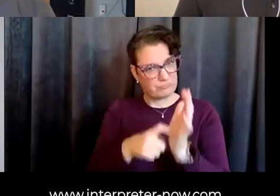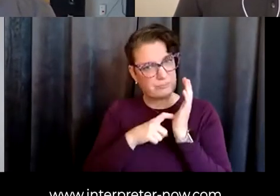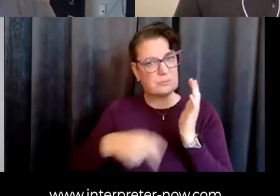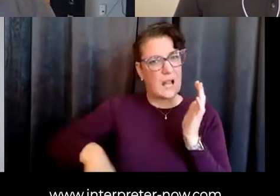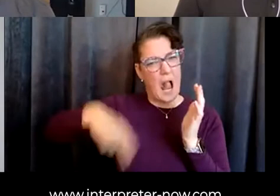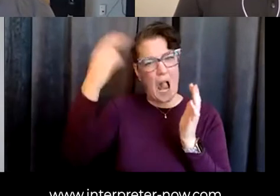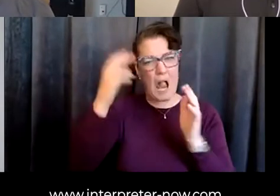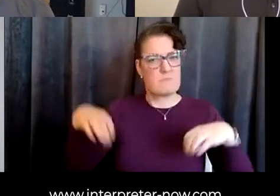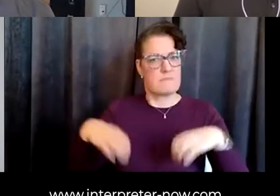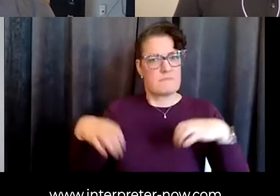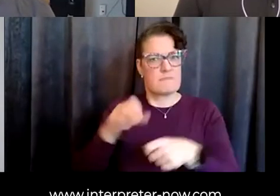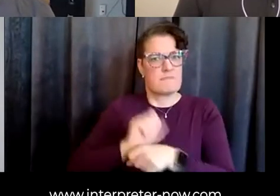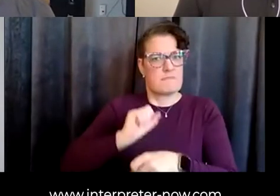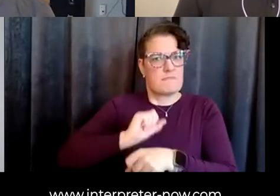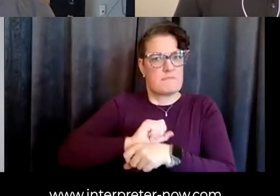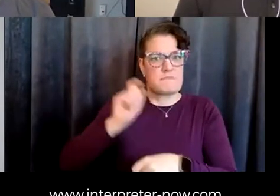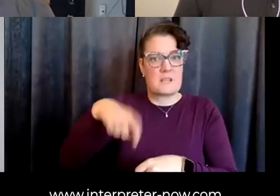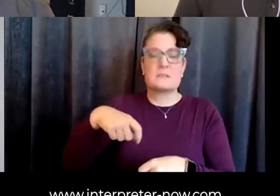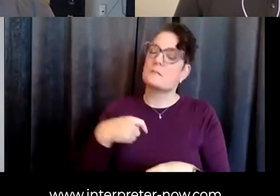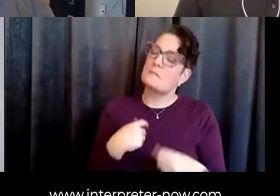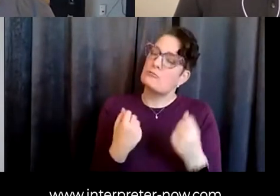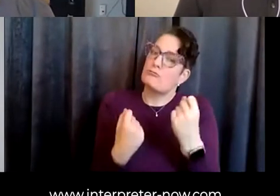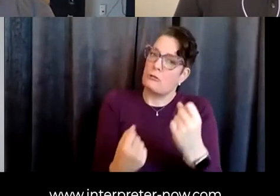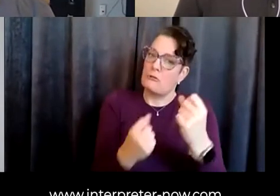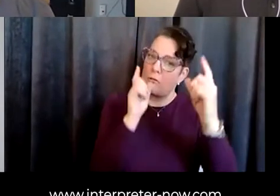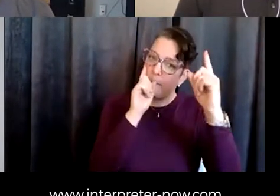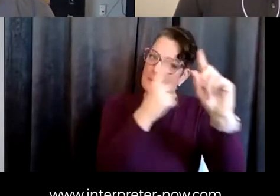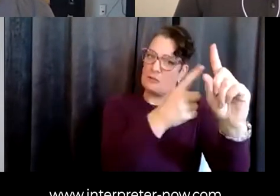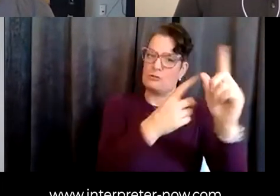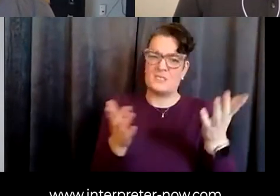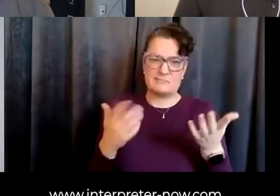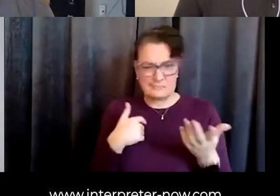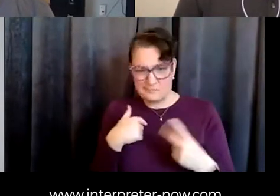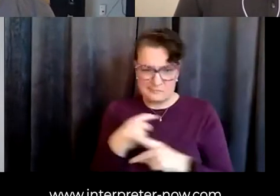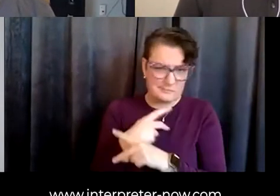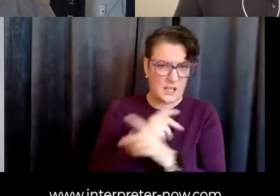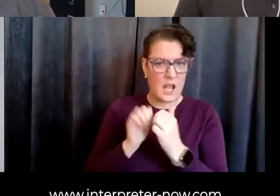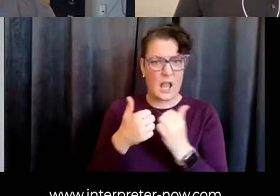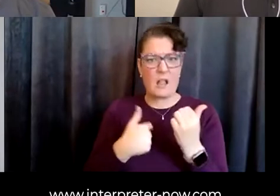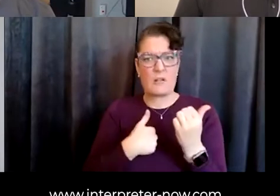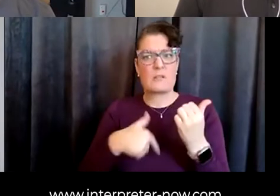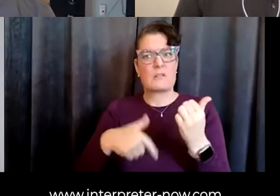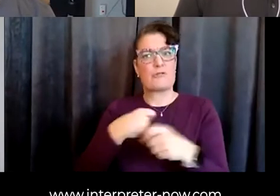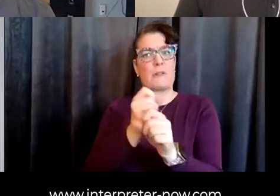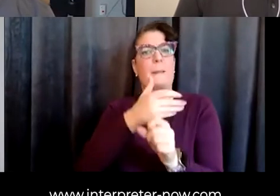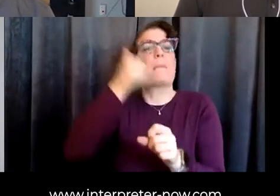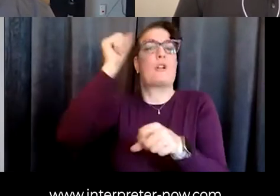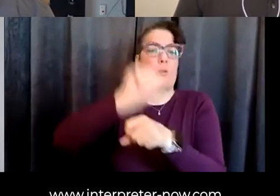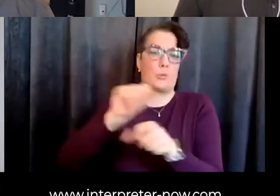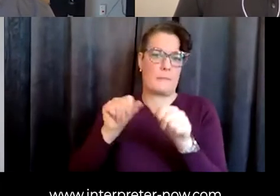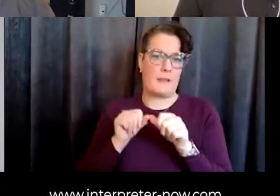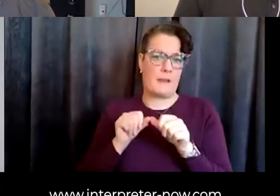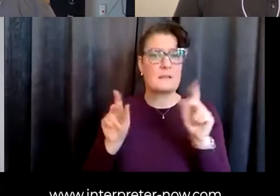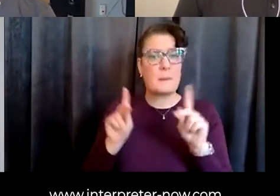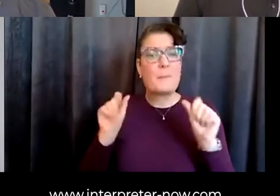have a real big mission to figure out how I can play a role in helping create better workplaces where people can thrive, but